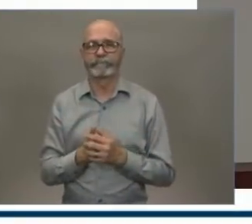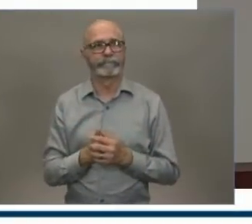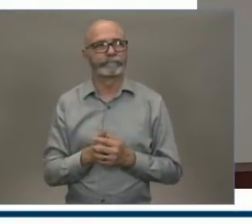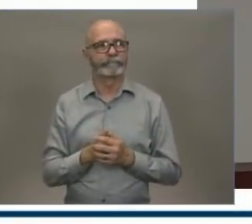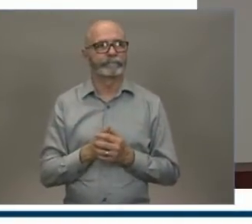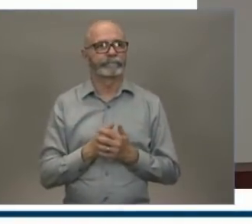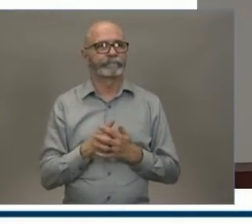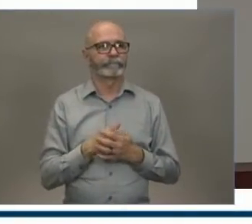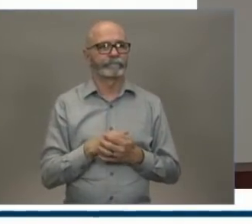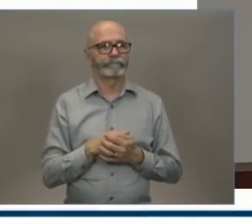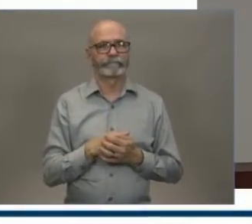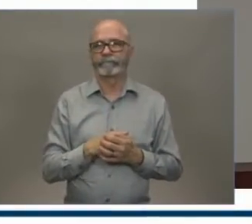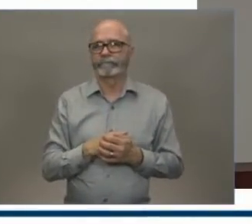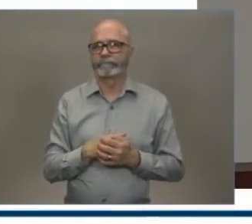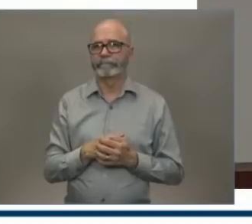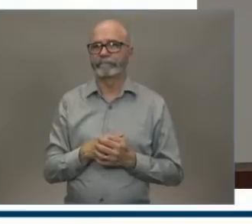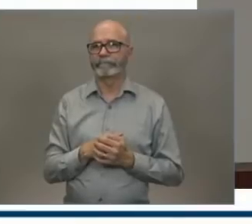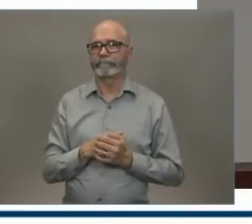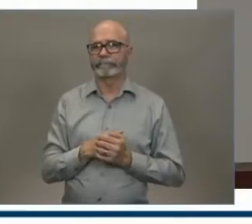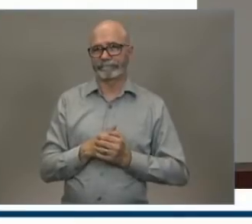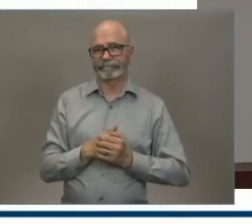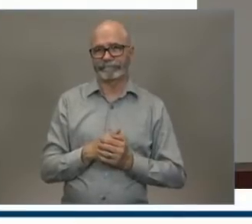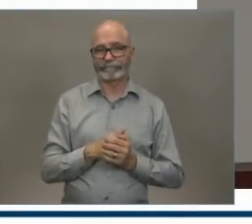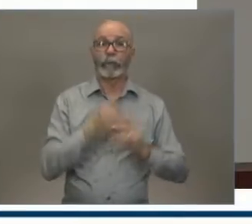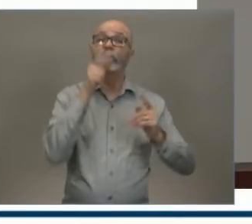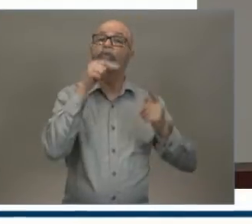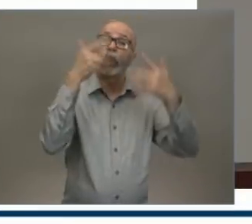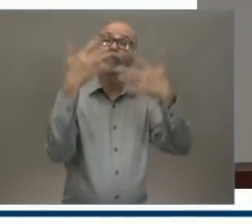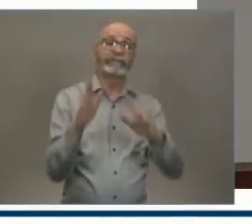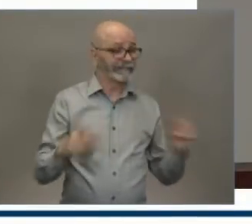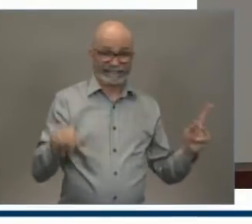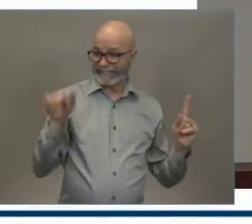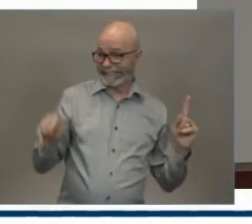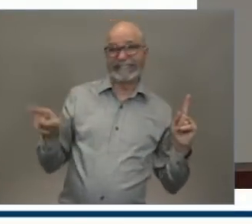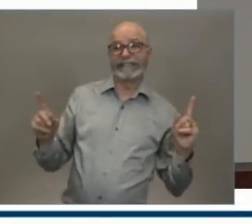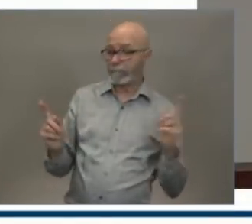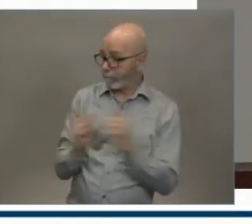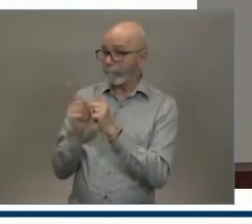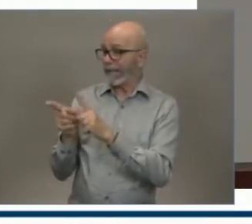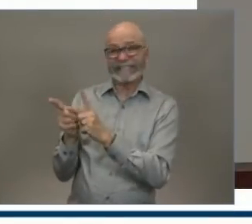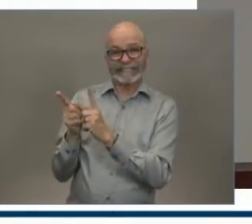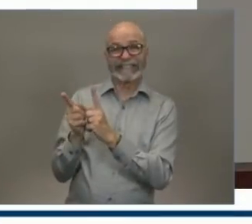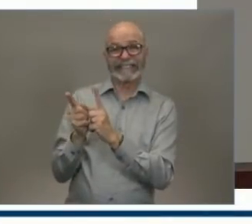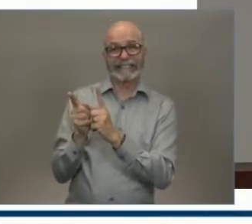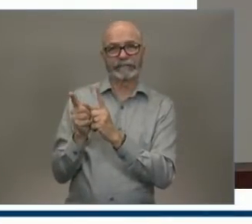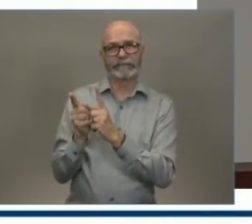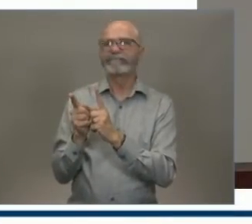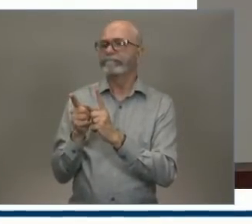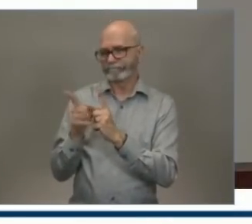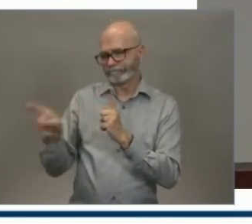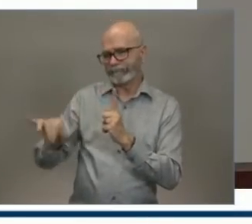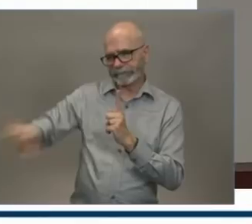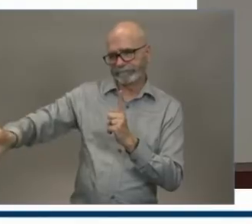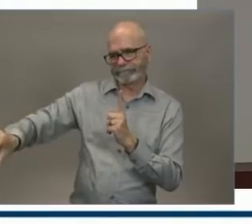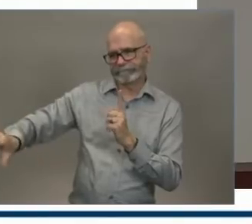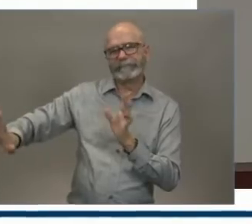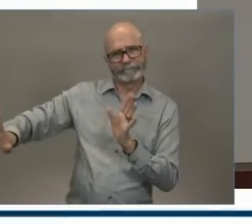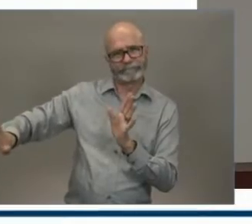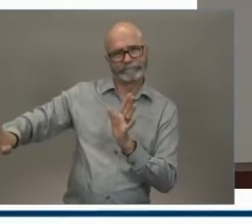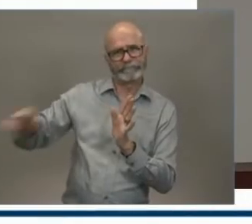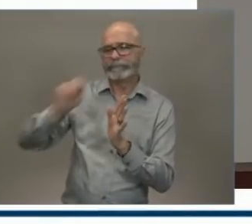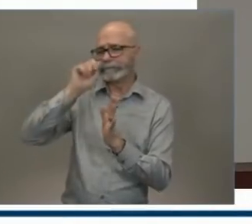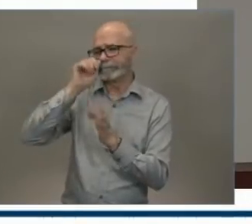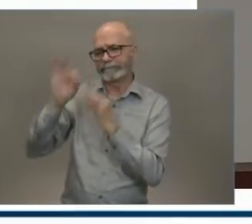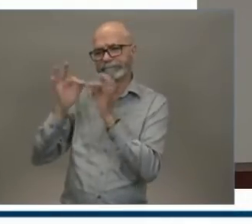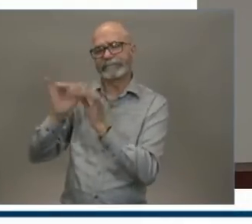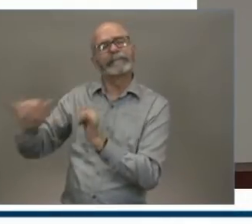anybody who's identified as a close contact will be tested, isolated, and tested as our normal protocol.